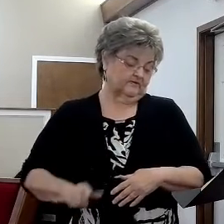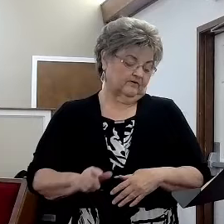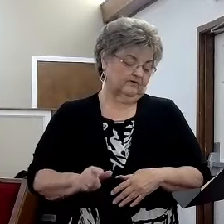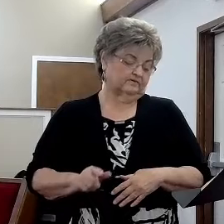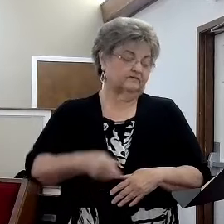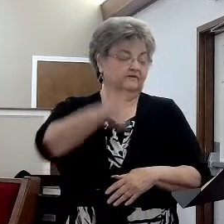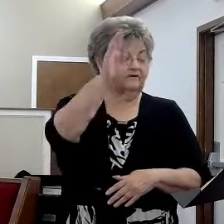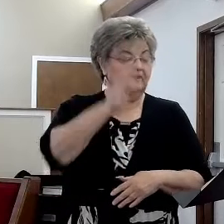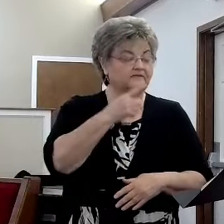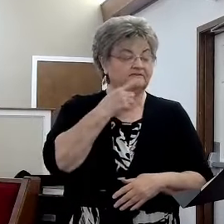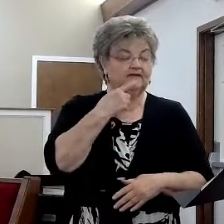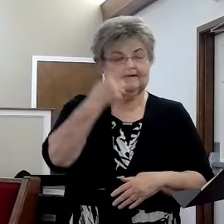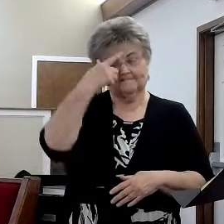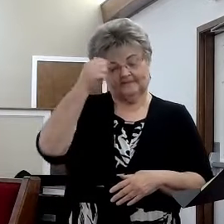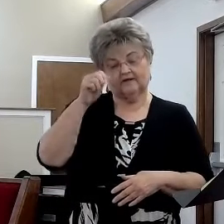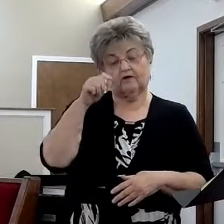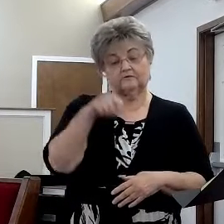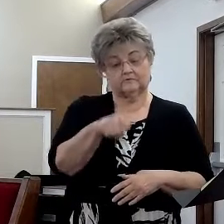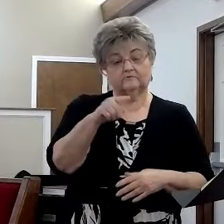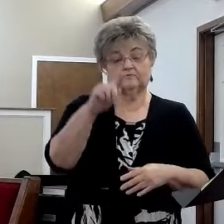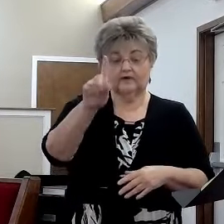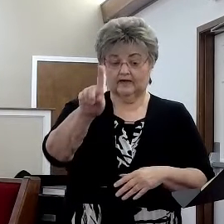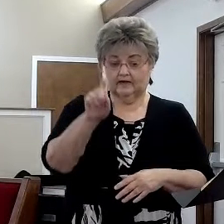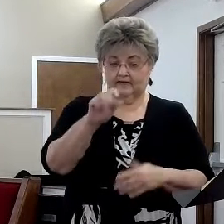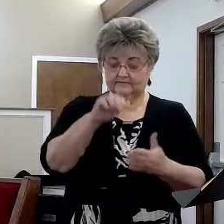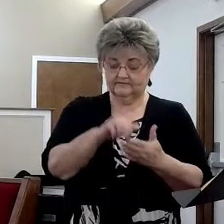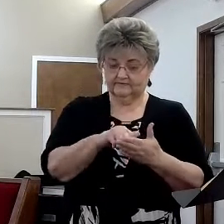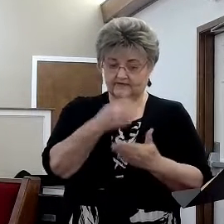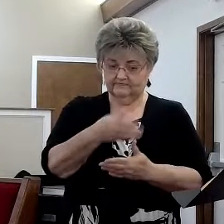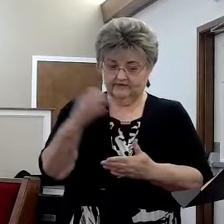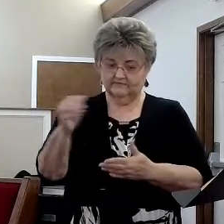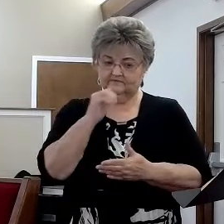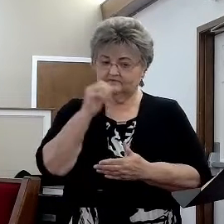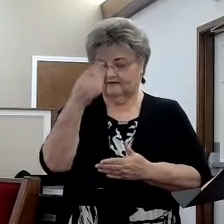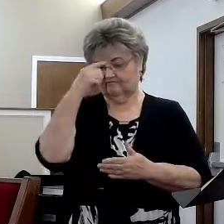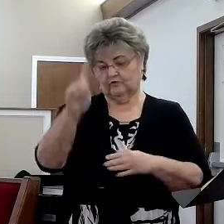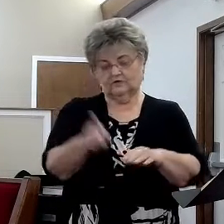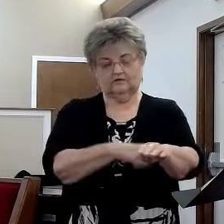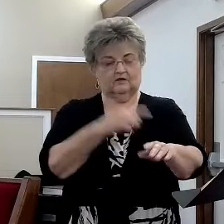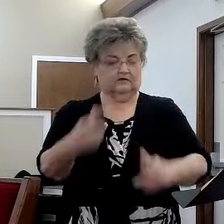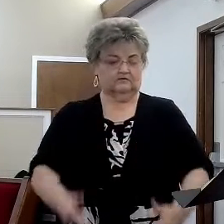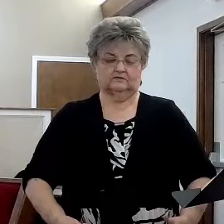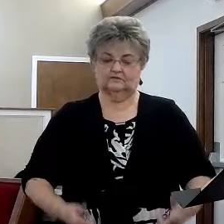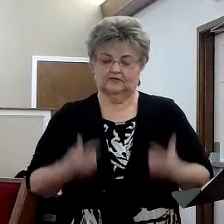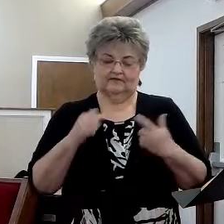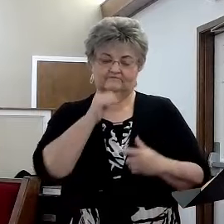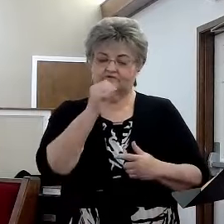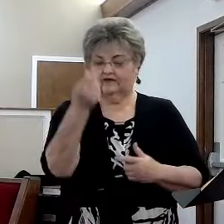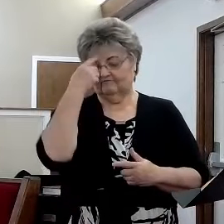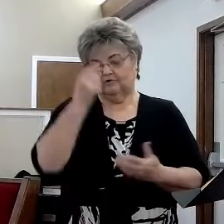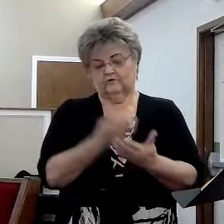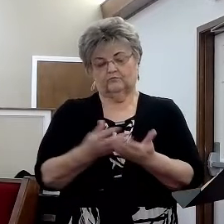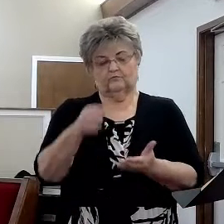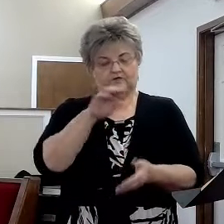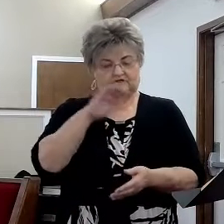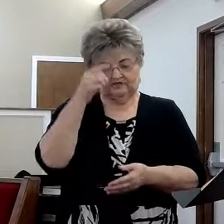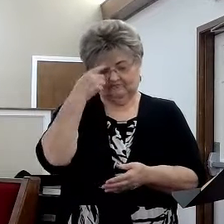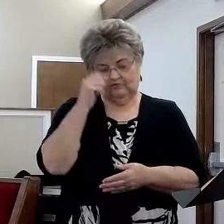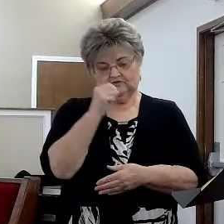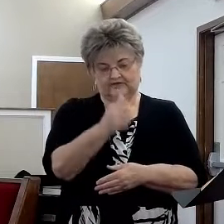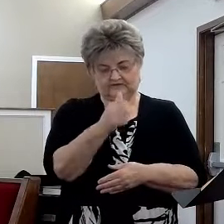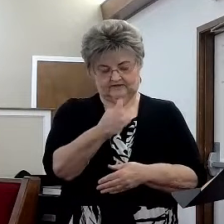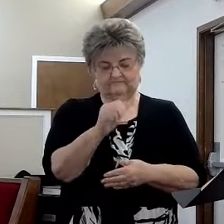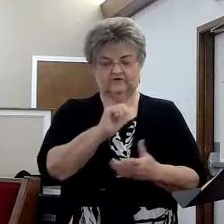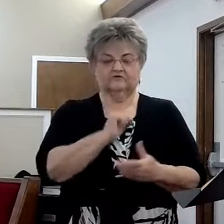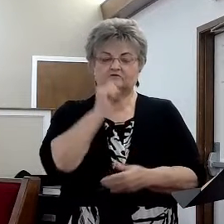unto him, because thou hast asked this thing, hast not asked thyself for long life, neither hast asked riches for thyself, nor hast